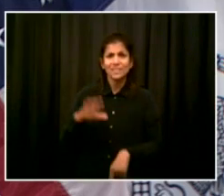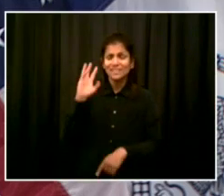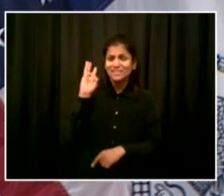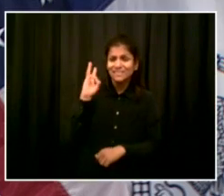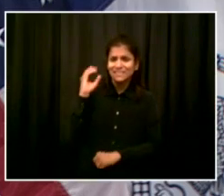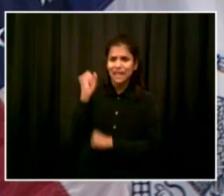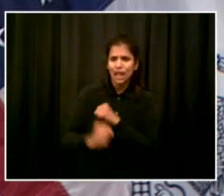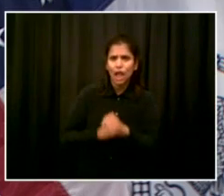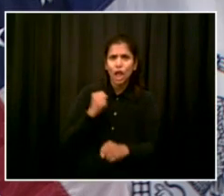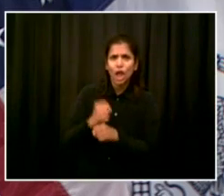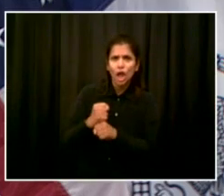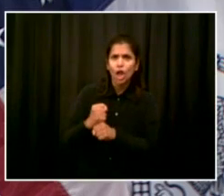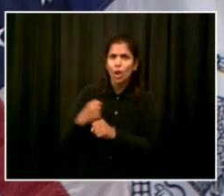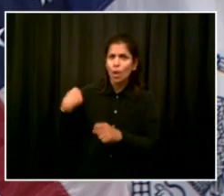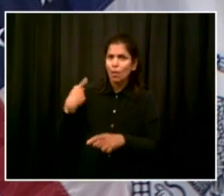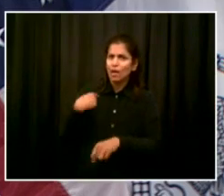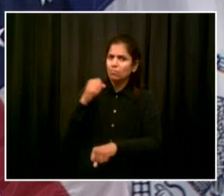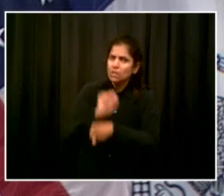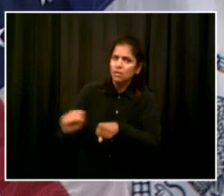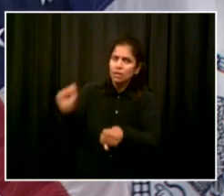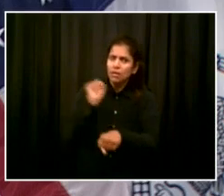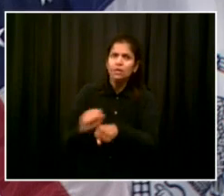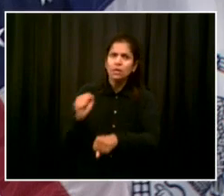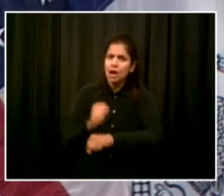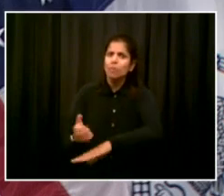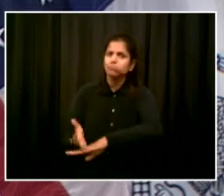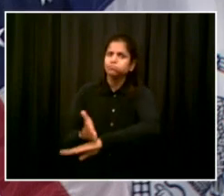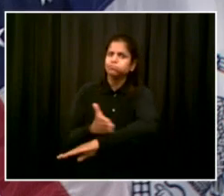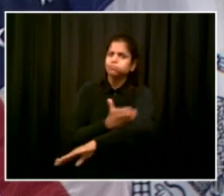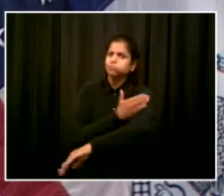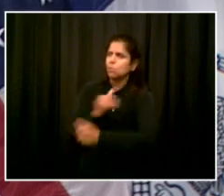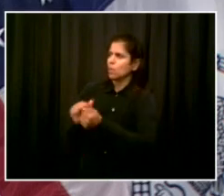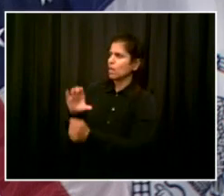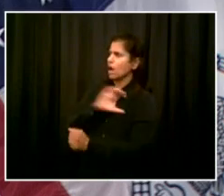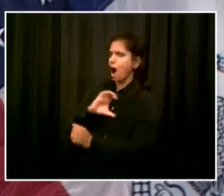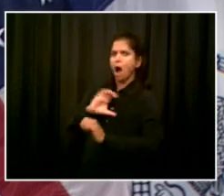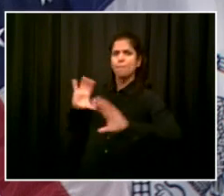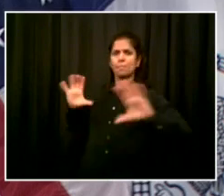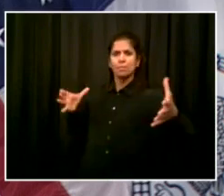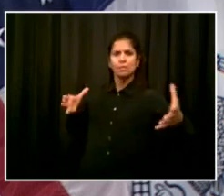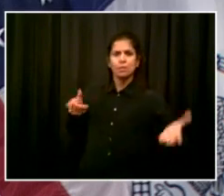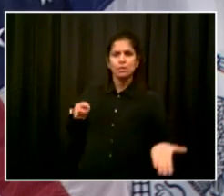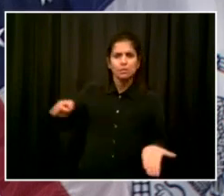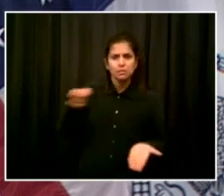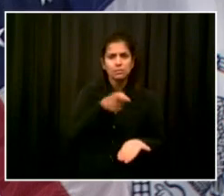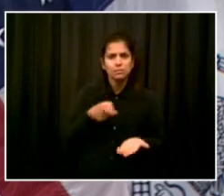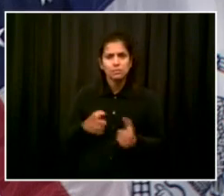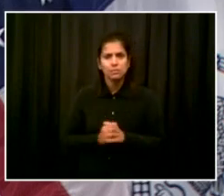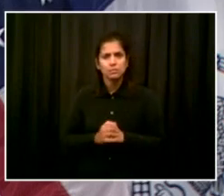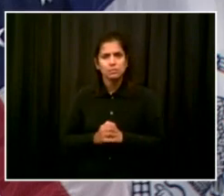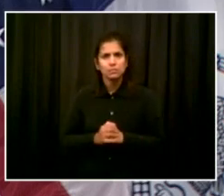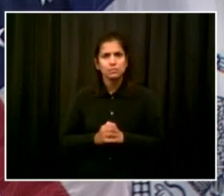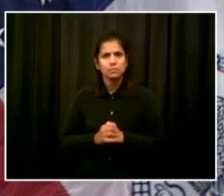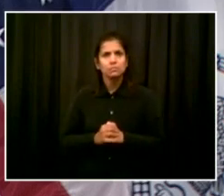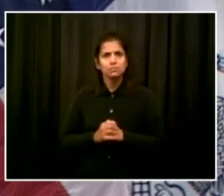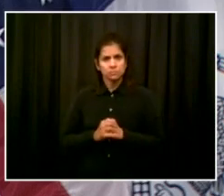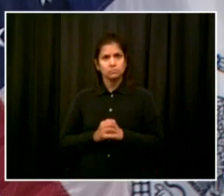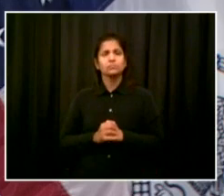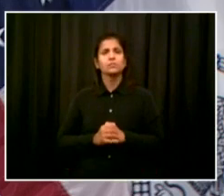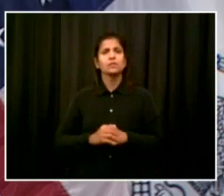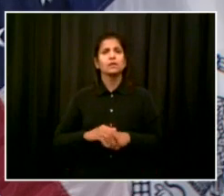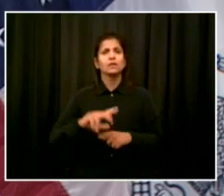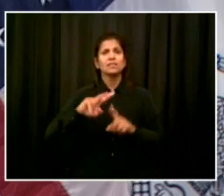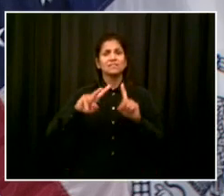matter what. And that's the way forward. Go ahead, Ravin. My next question is for the Commissioner. Mr.